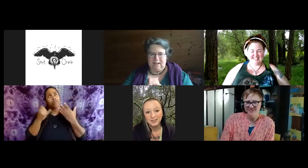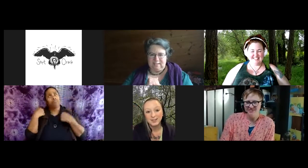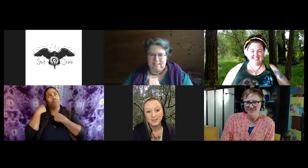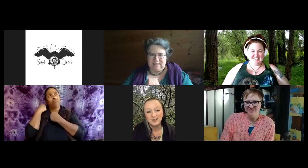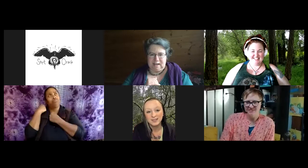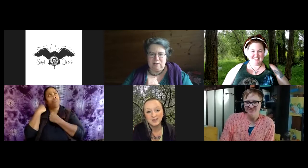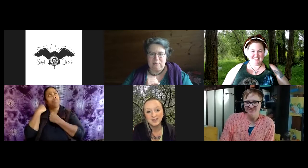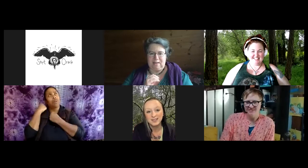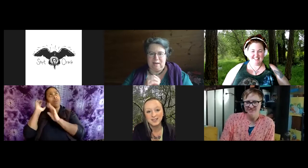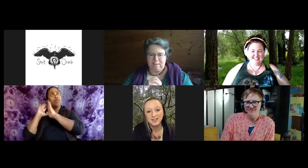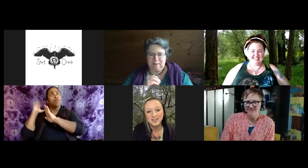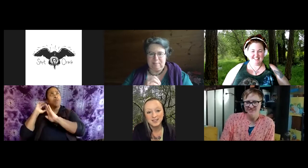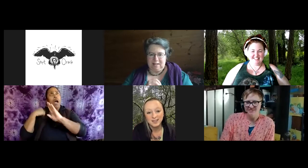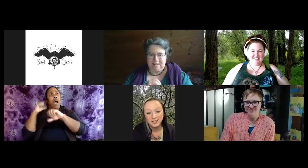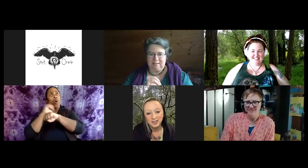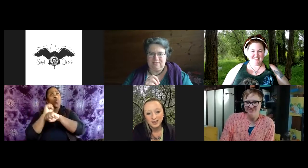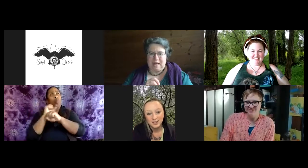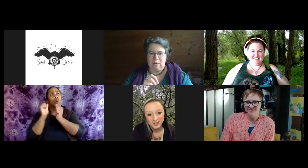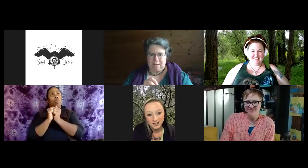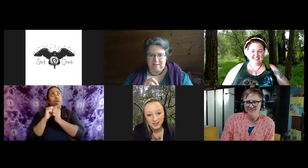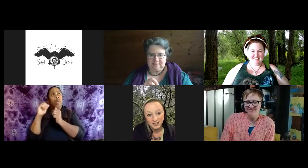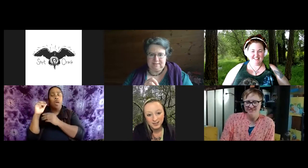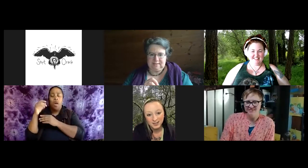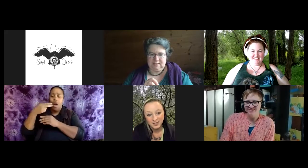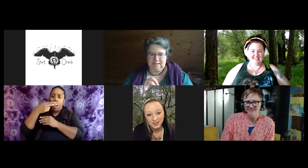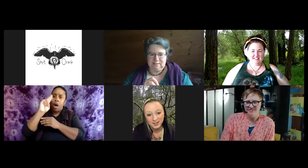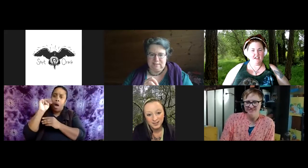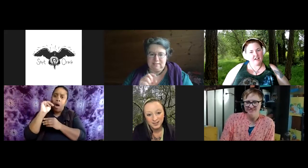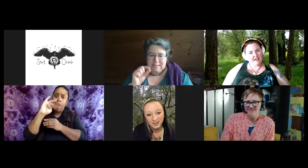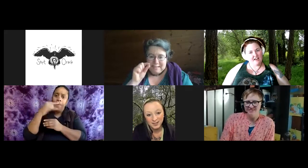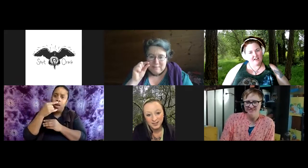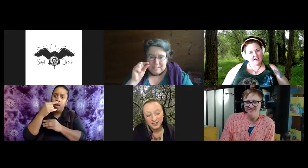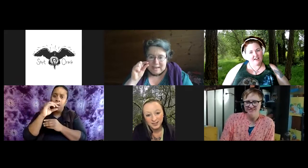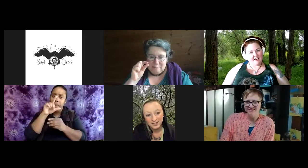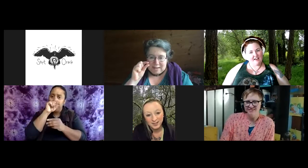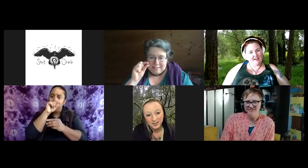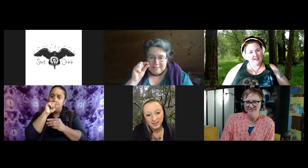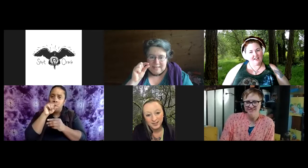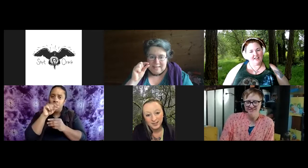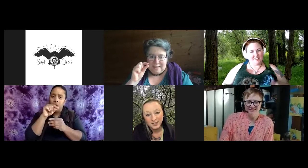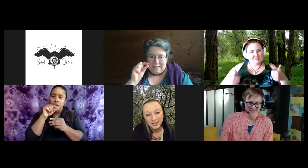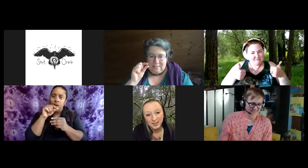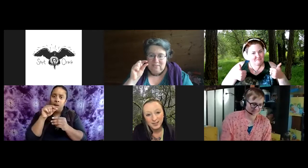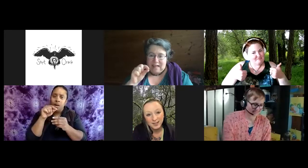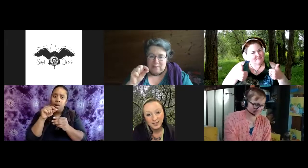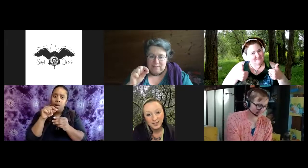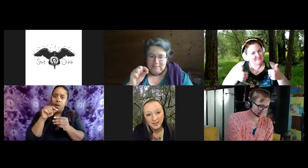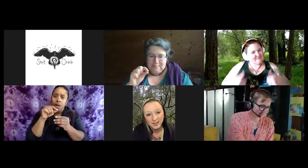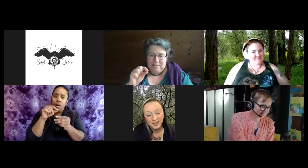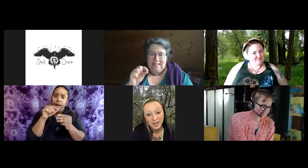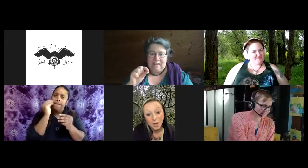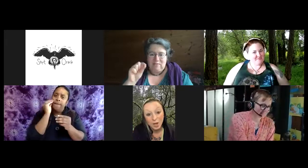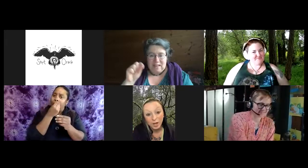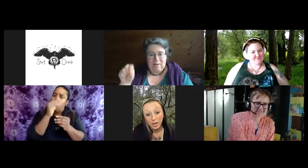with fairy energy. I worked with hummingbird pollinated flower mites. So these are little itty bitty tiny mites that live in